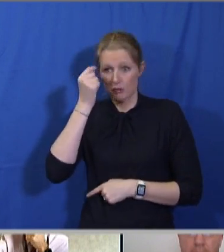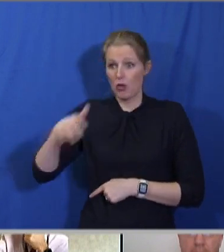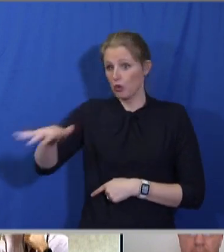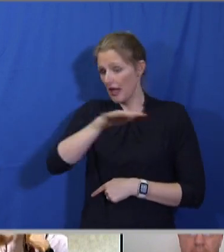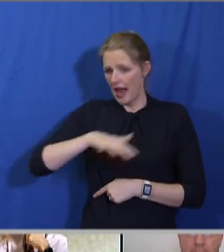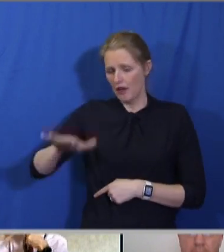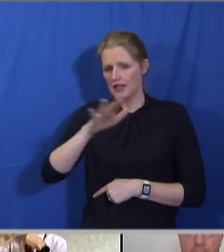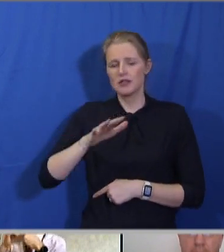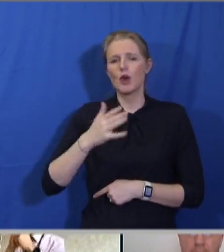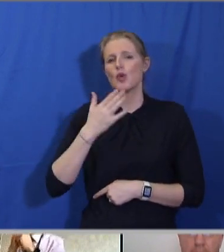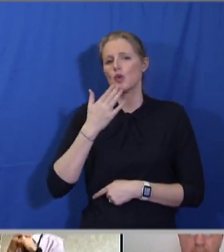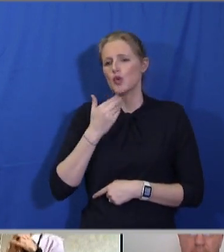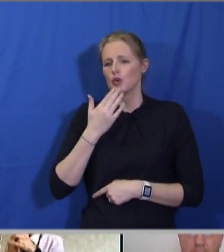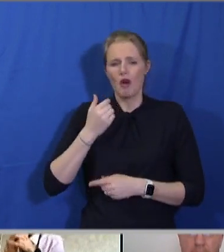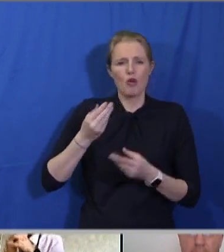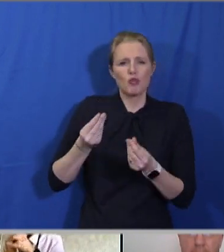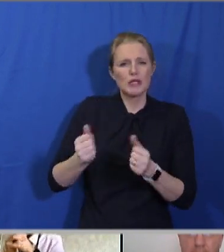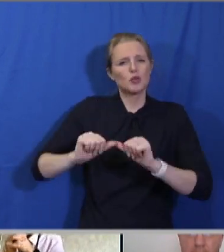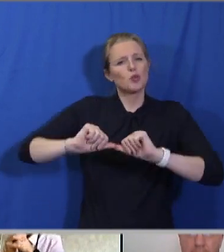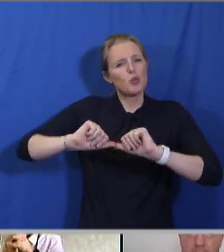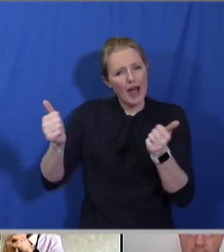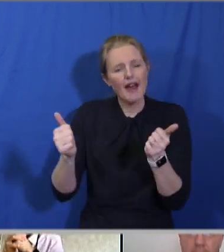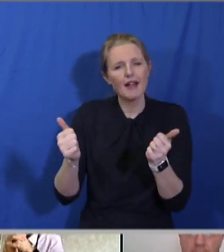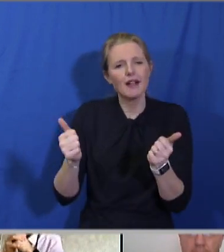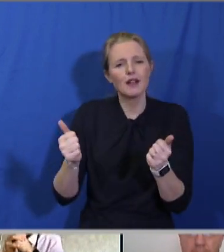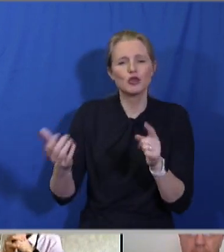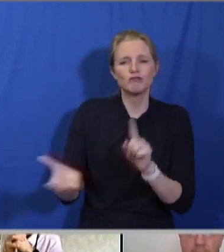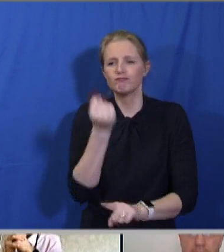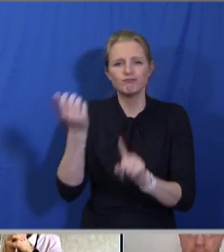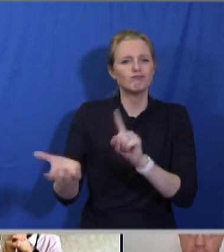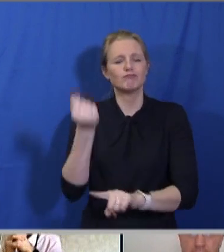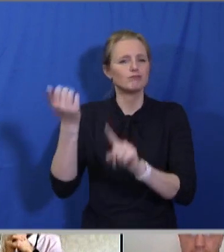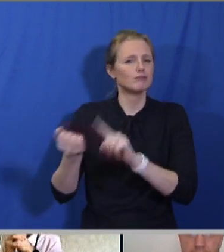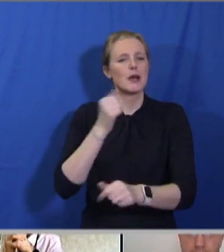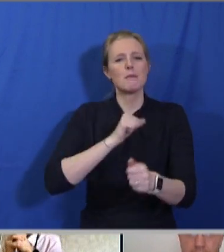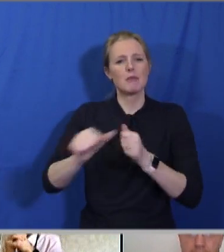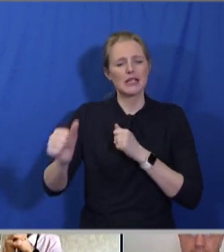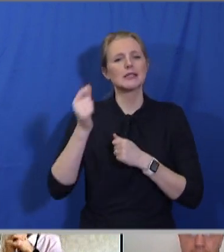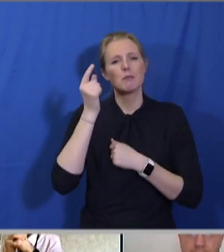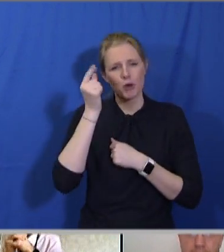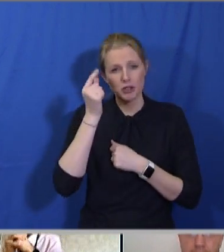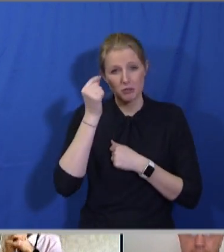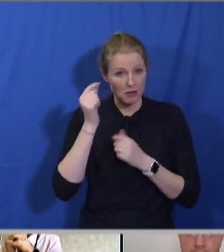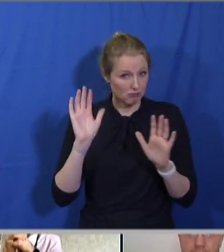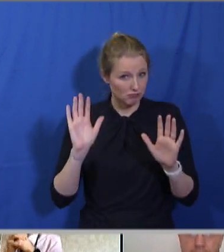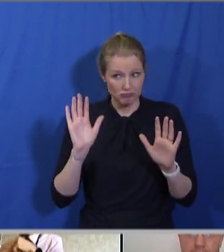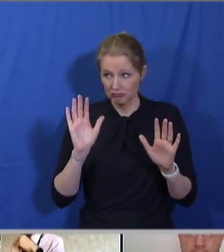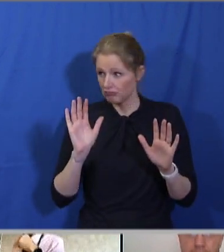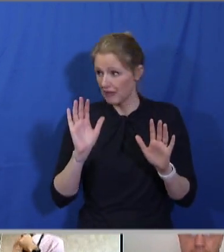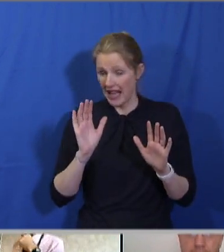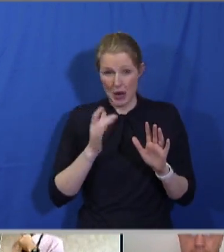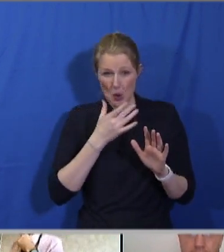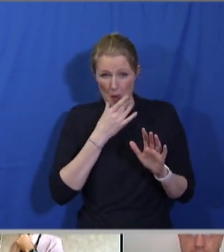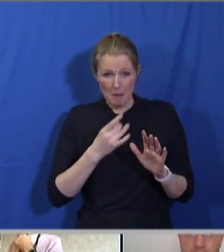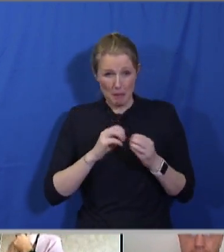areas within the kind of financial envelope and within the kind of the constraints of resource. I don't know. That's probably quite